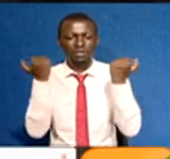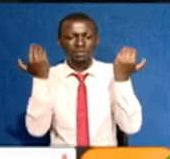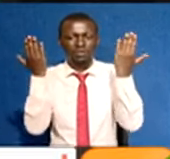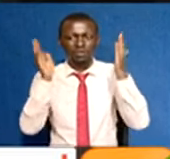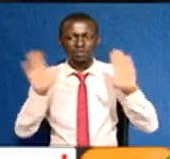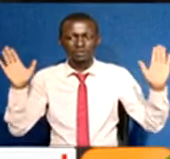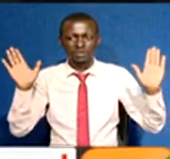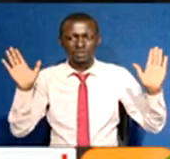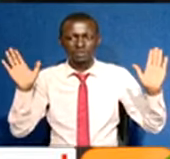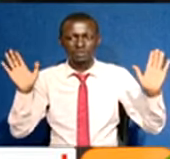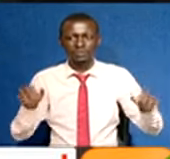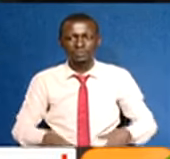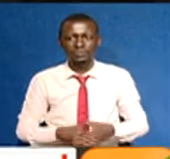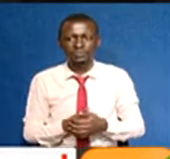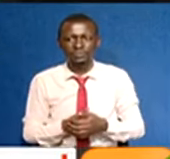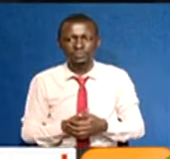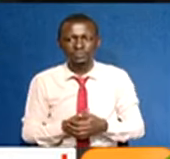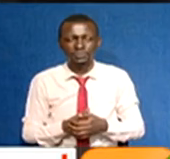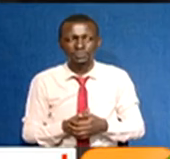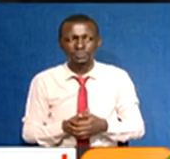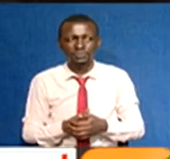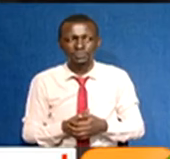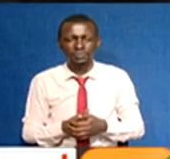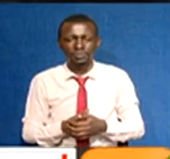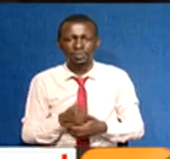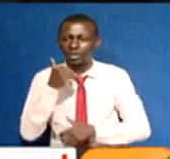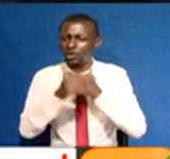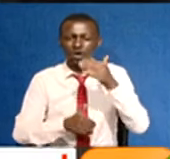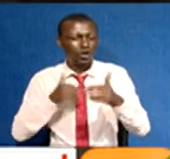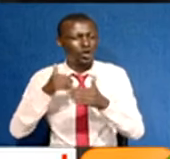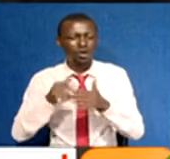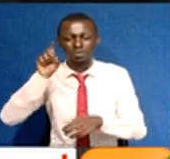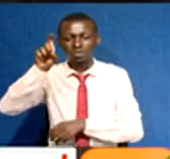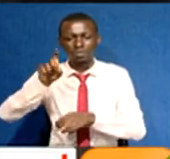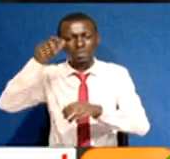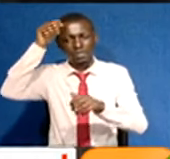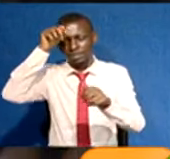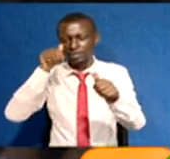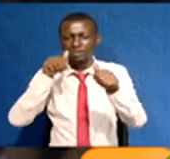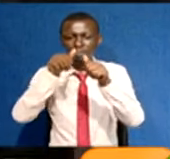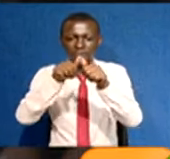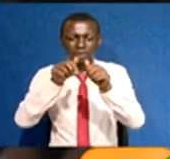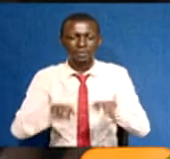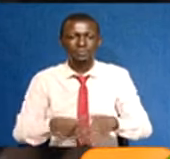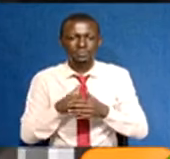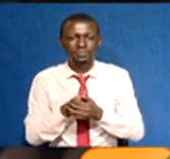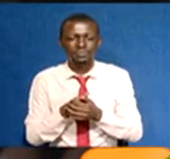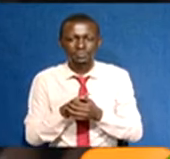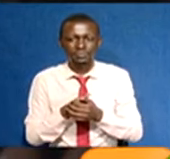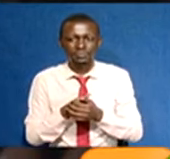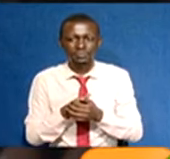accidents, we all need to remember that our journey does